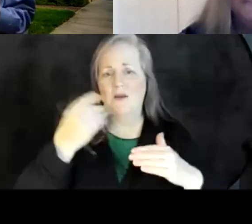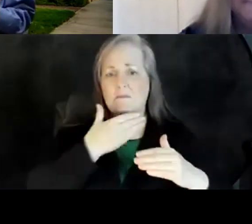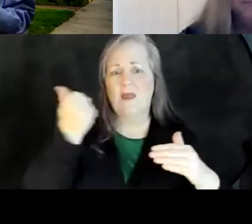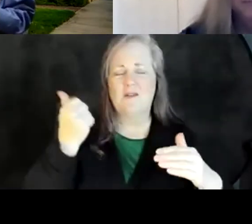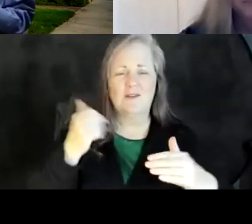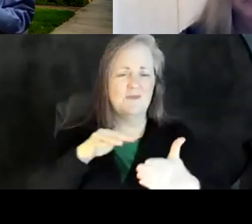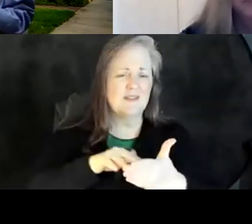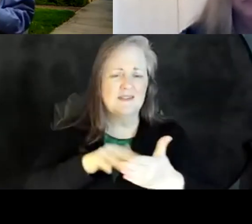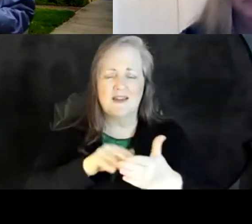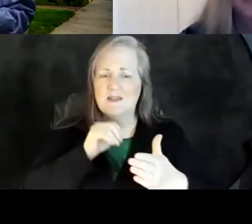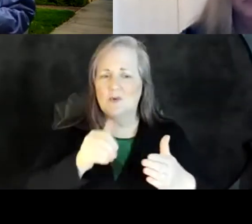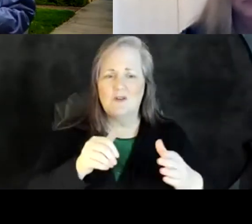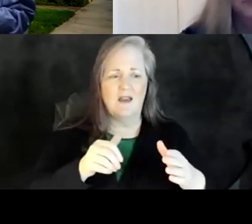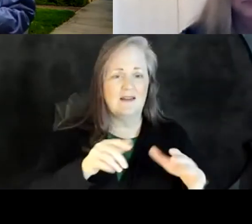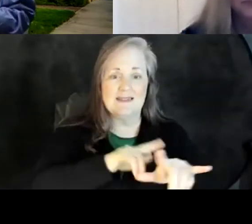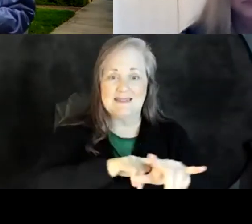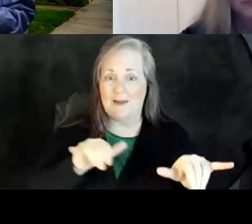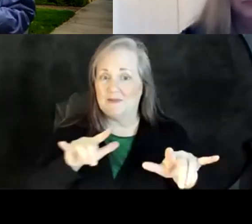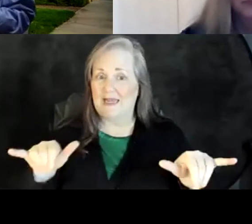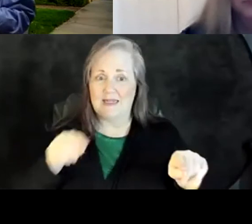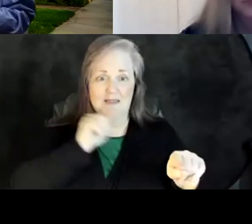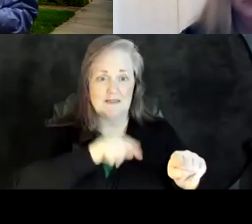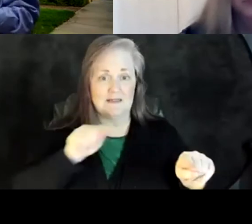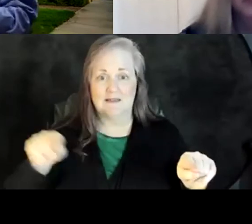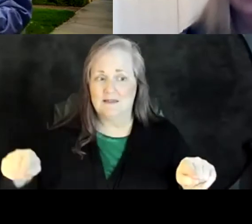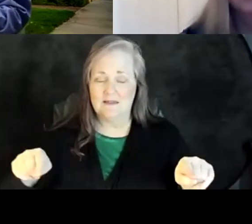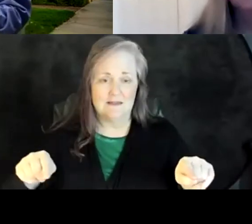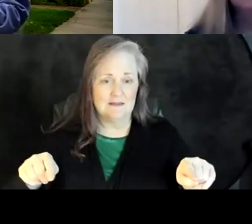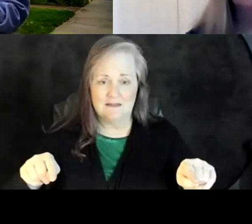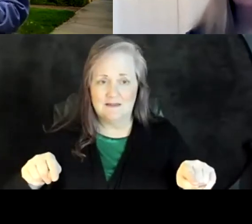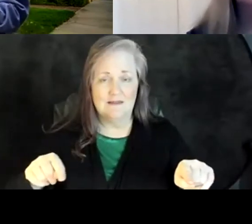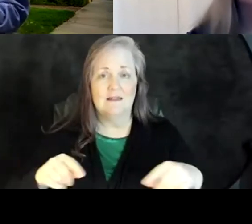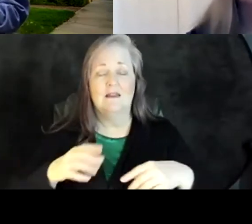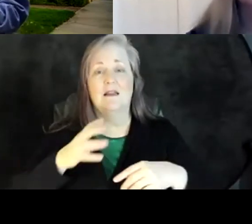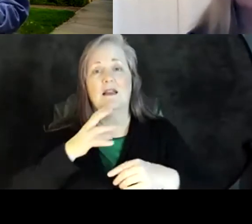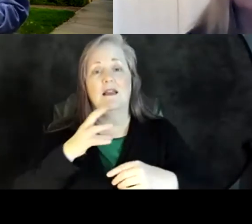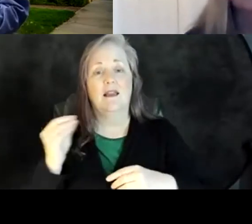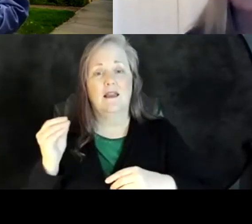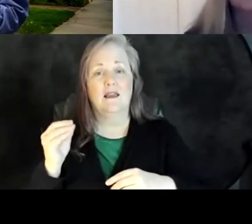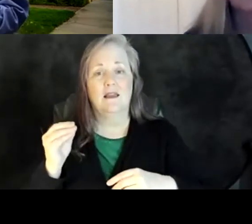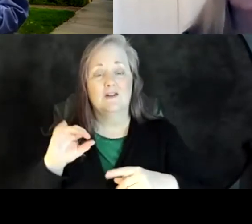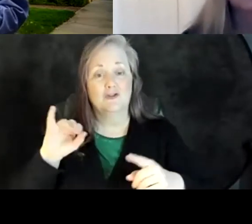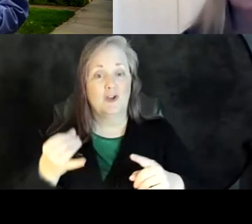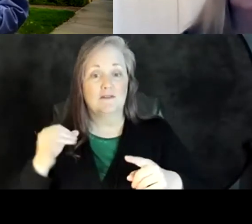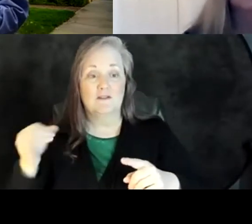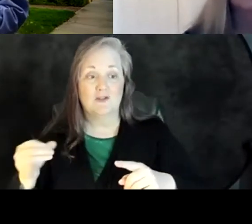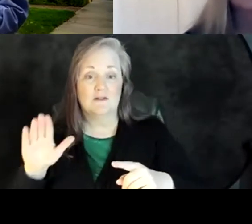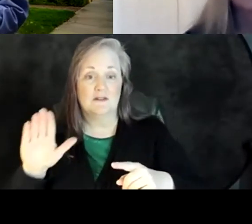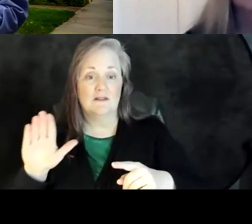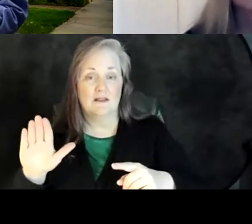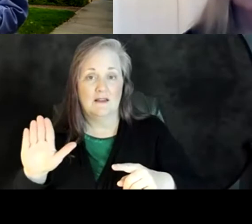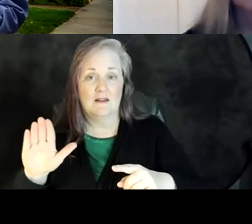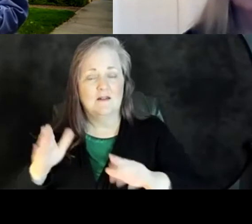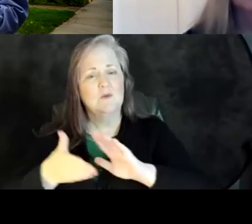run side by side and simultaneously, and the Johnson & Johnson vaccine was